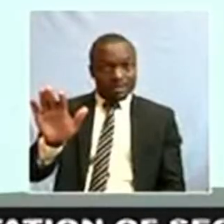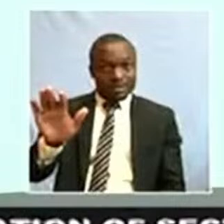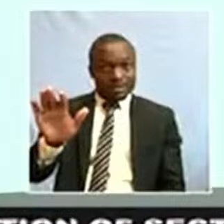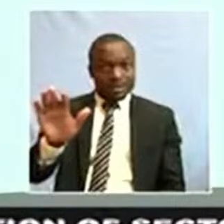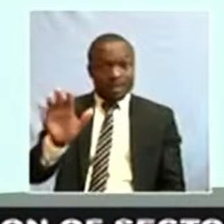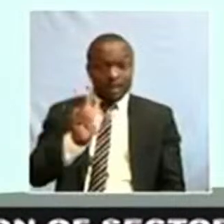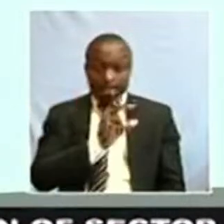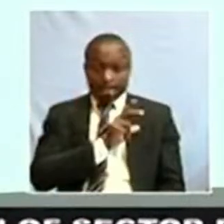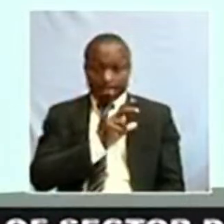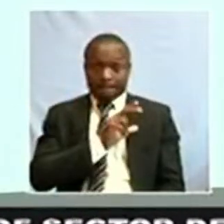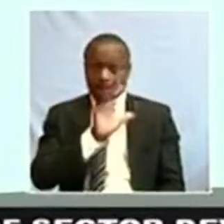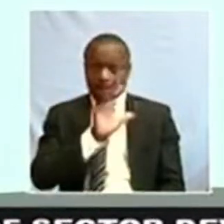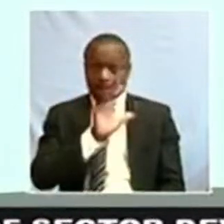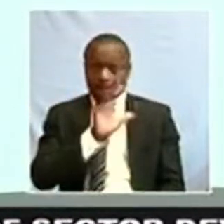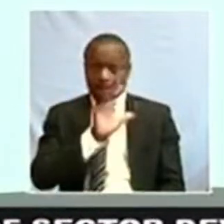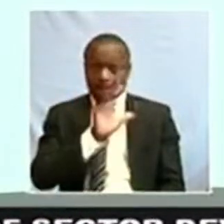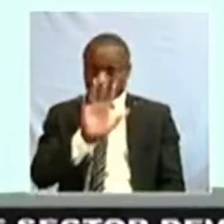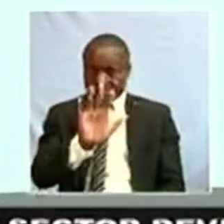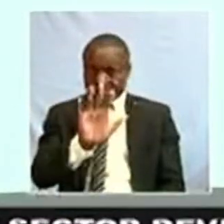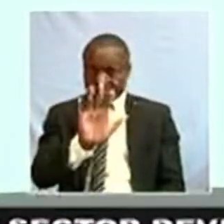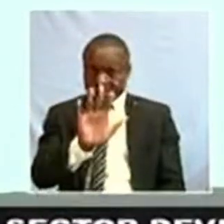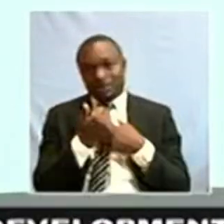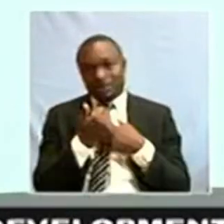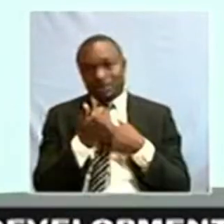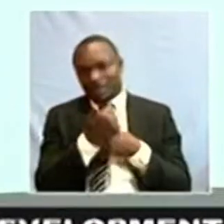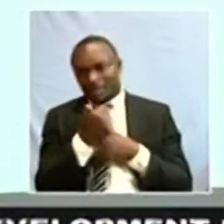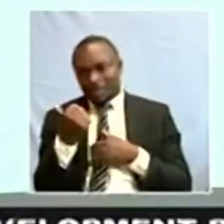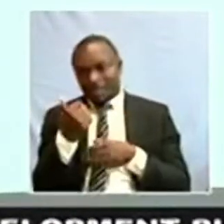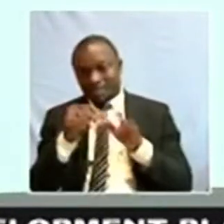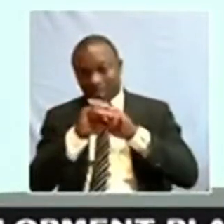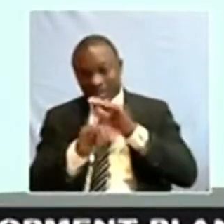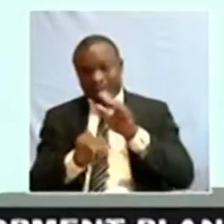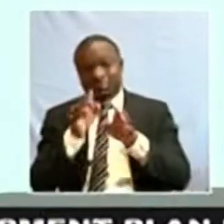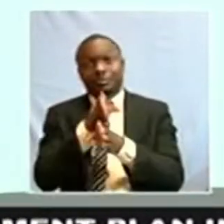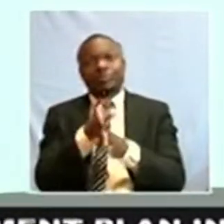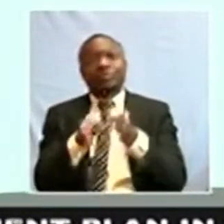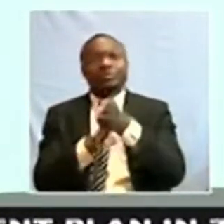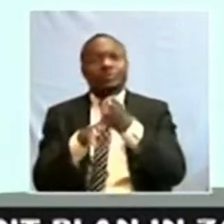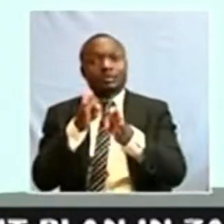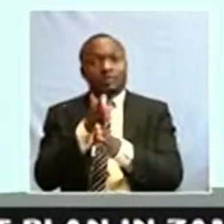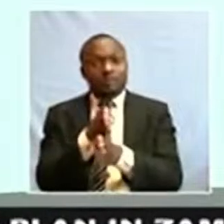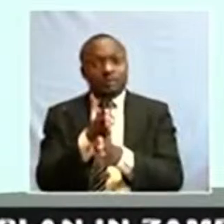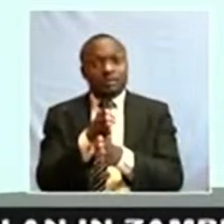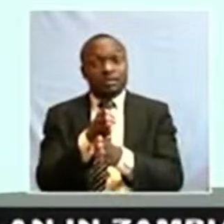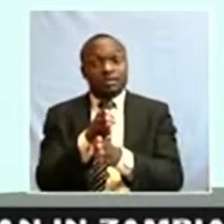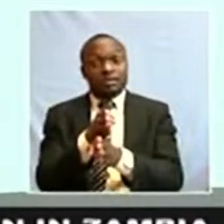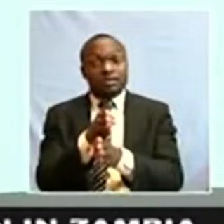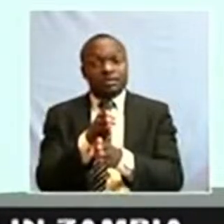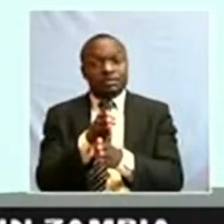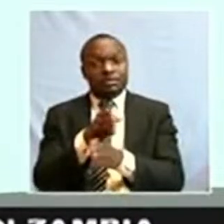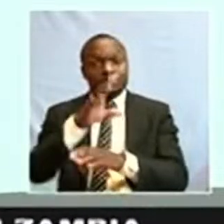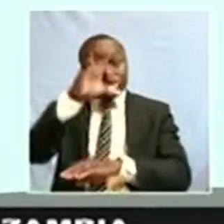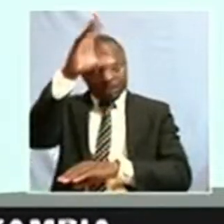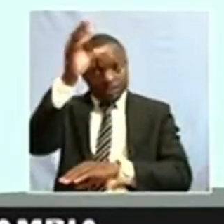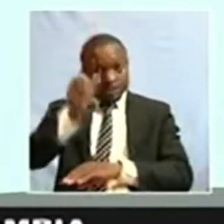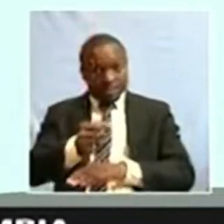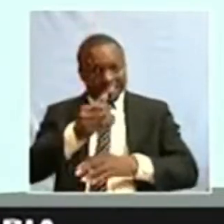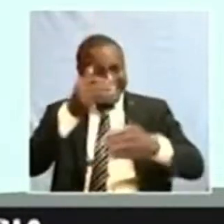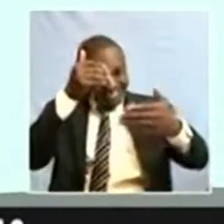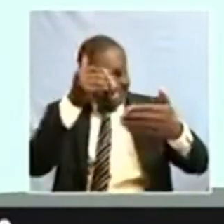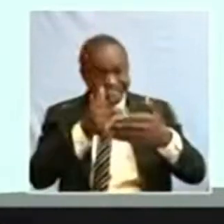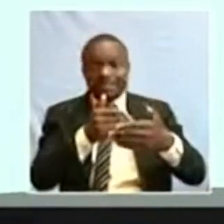then we have also construction like in Chilenge, it's near the